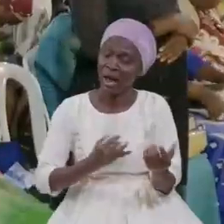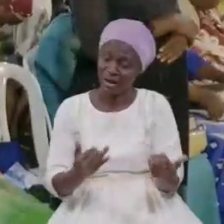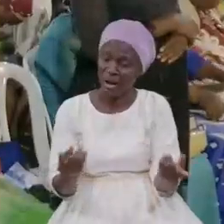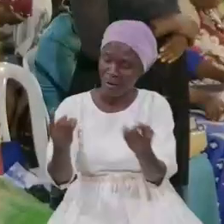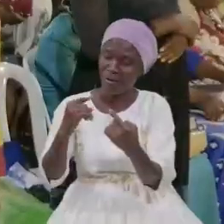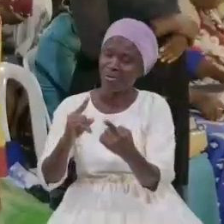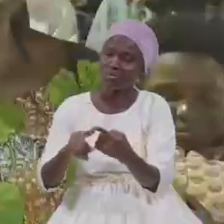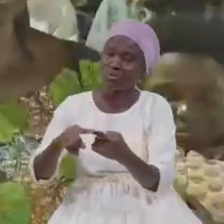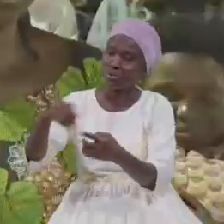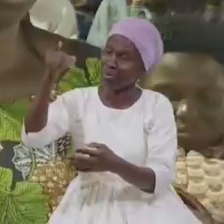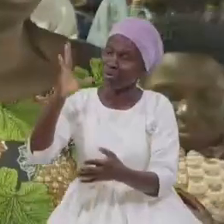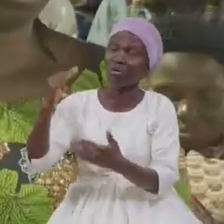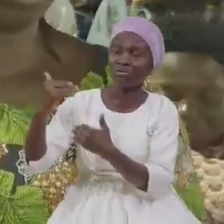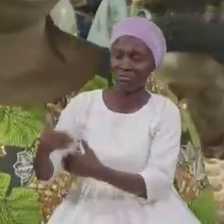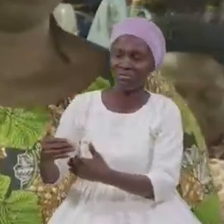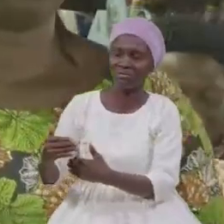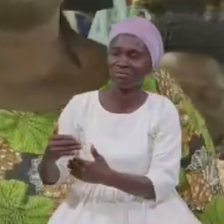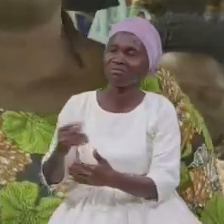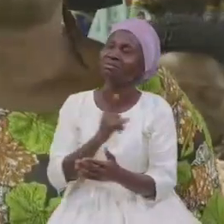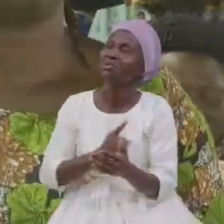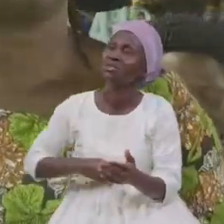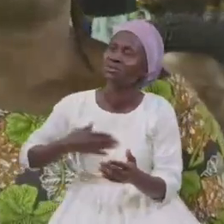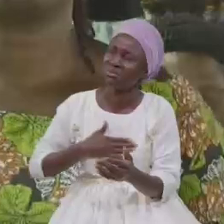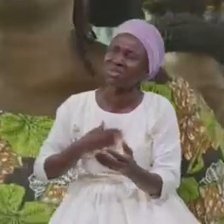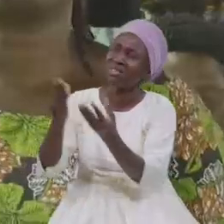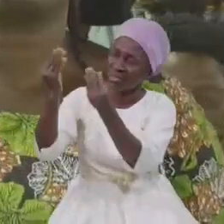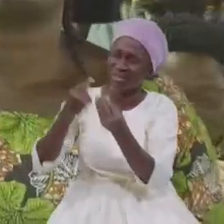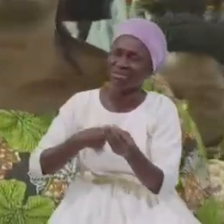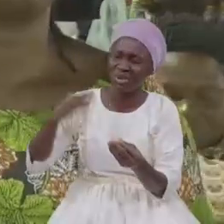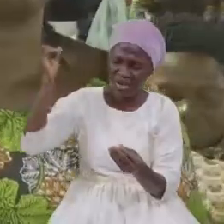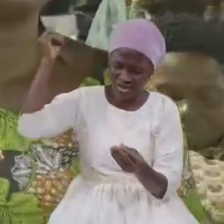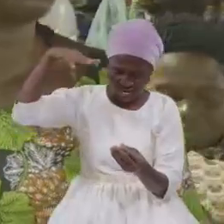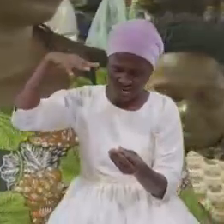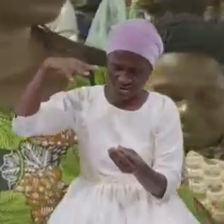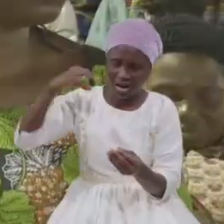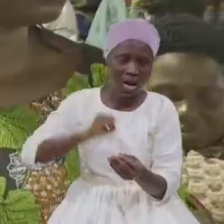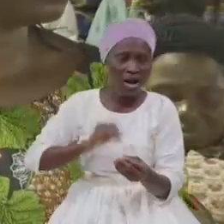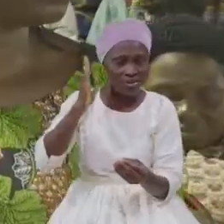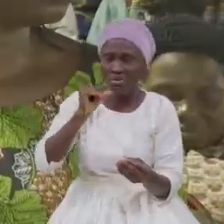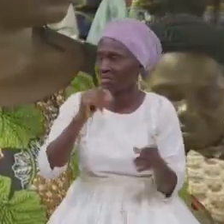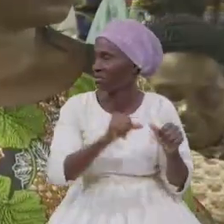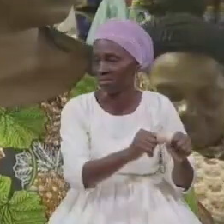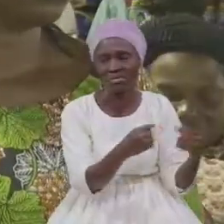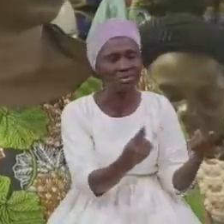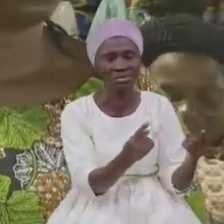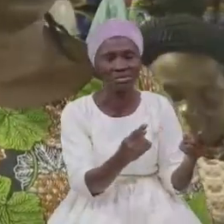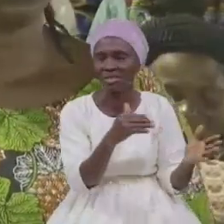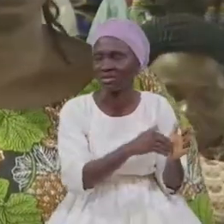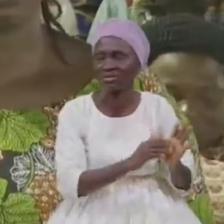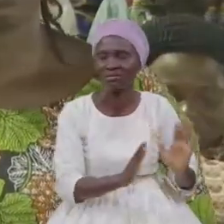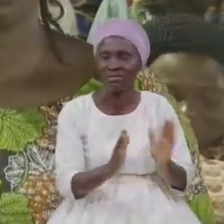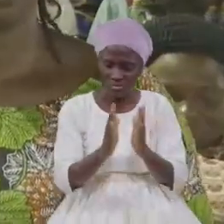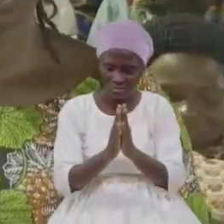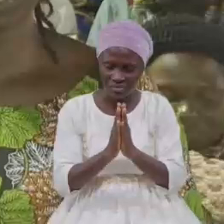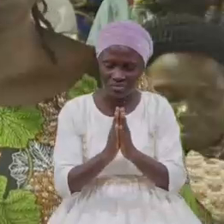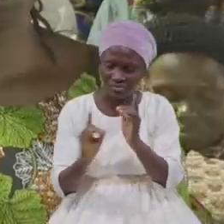And grant me the grace, Lord, I will not continue in them. Tell the Lord,